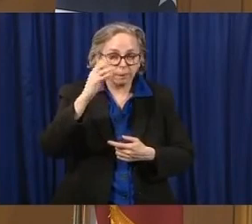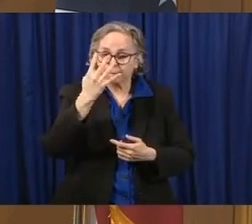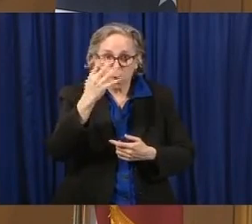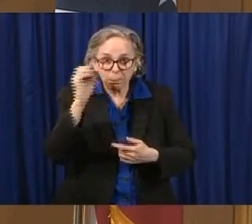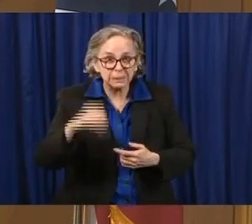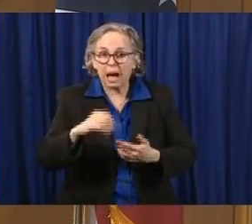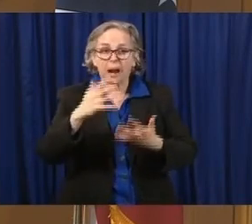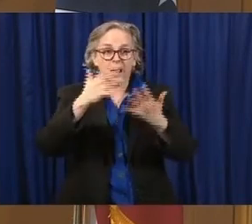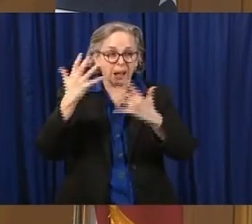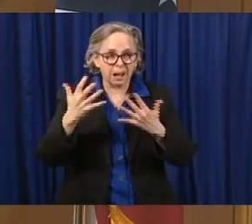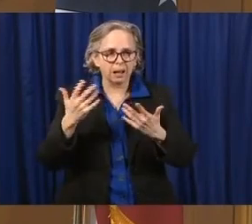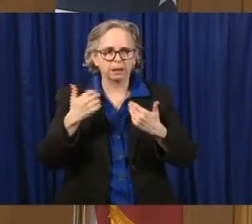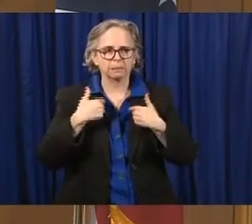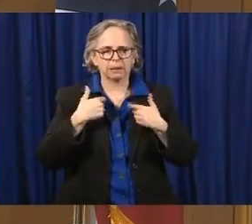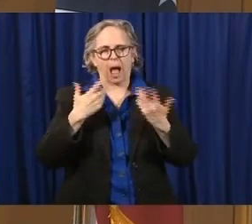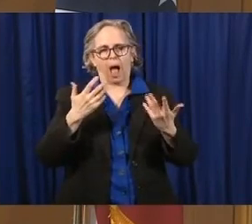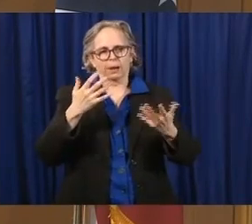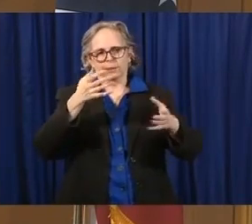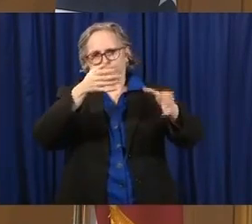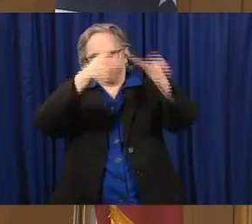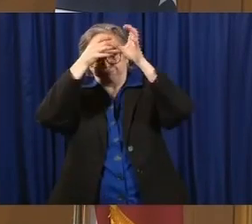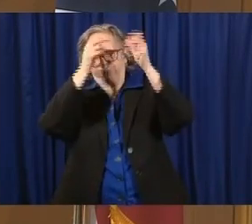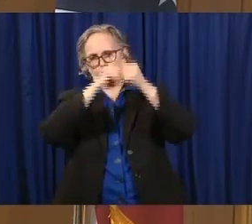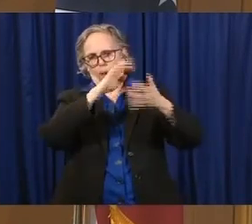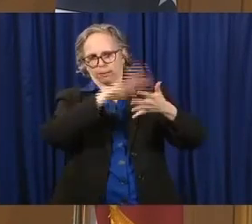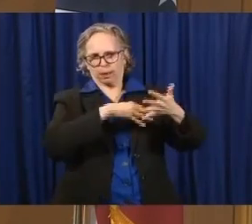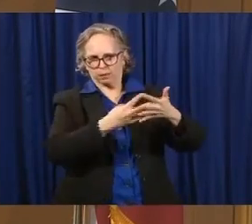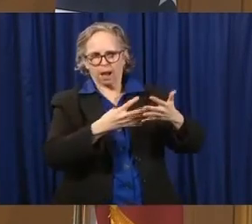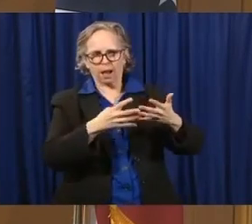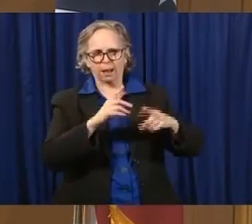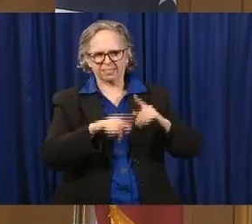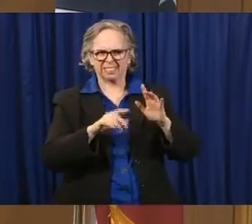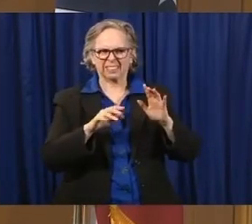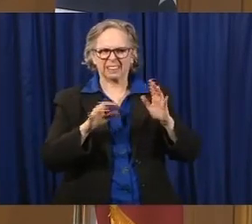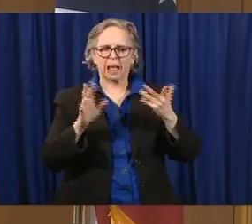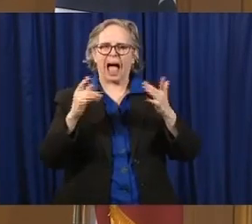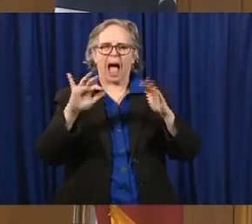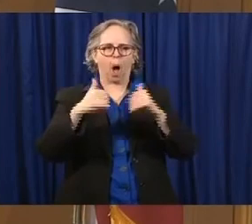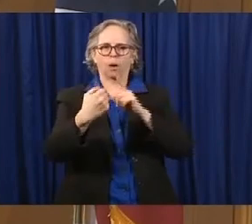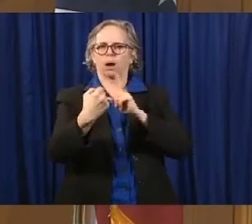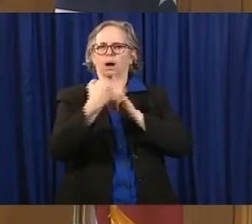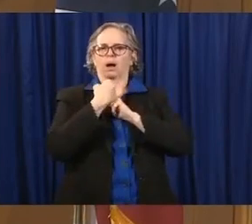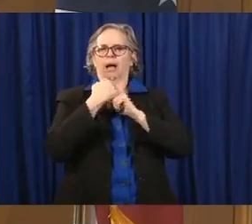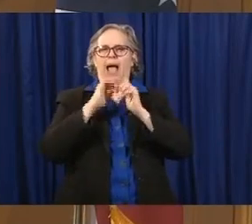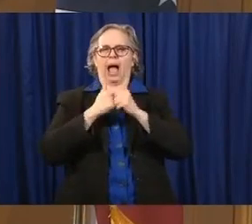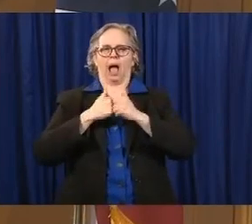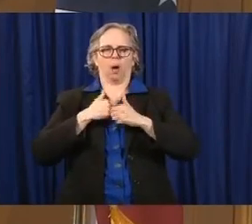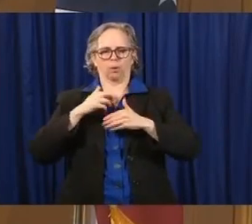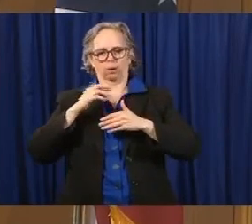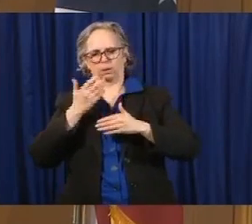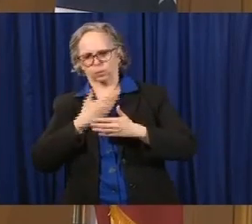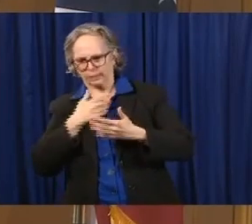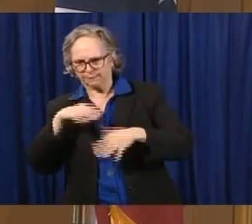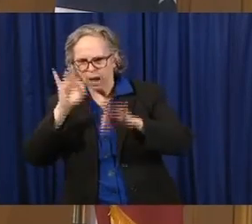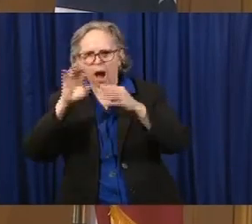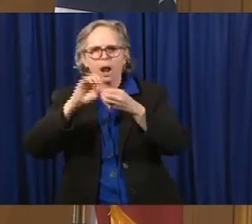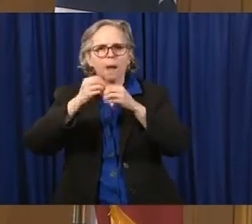not a modeler, but it does impact what the results are. So, I think that the most, at this